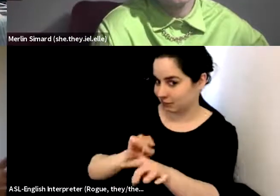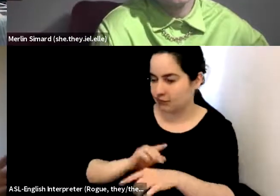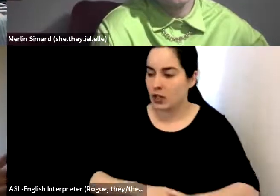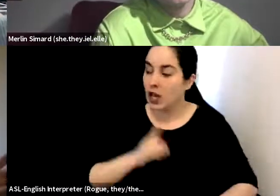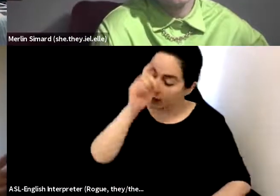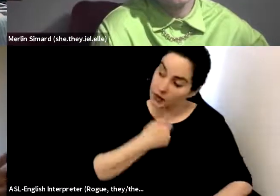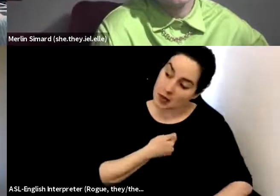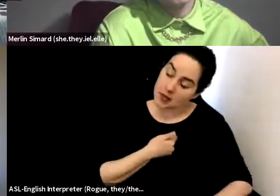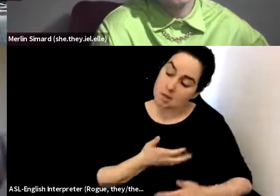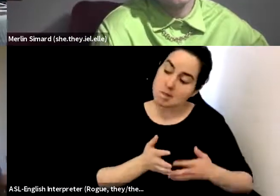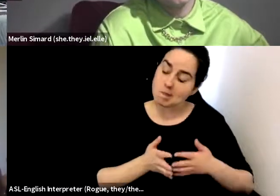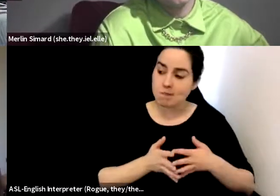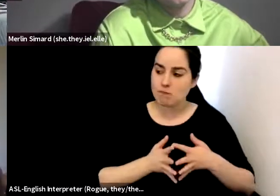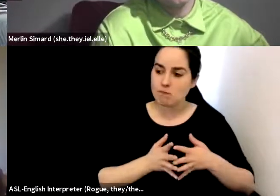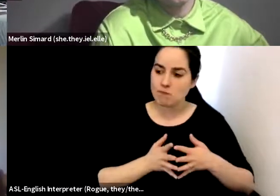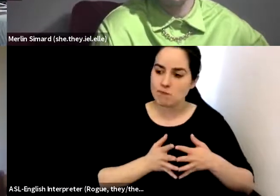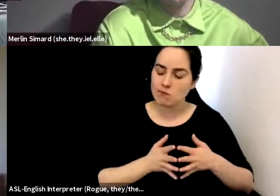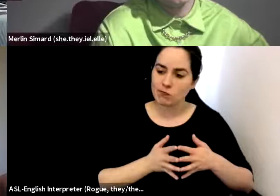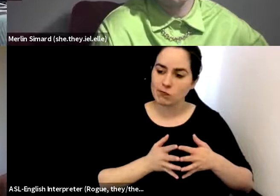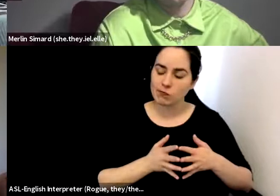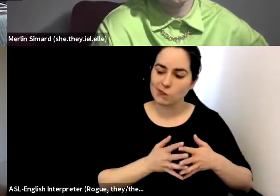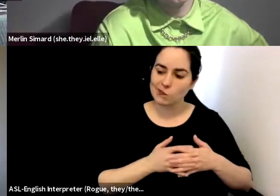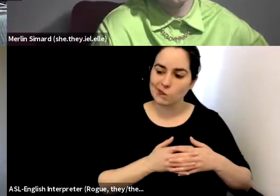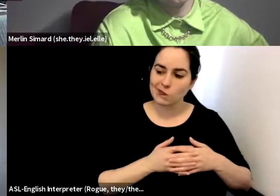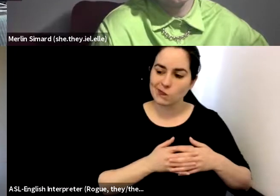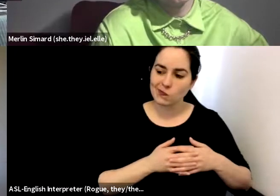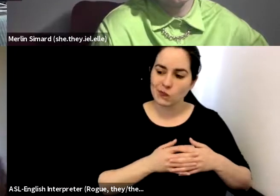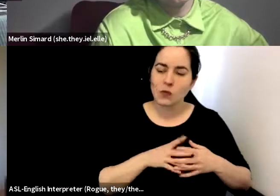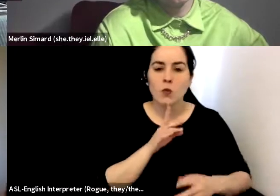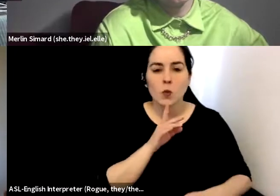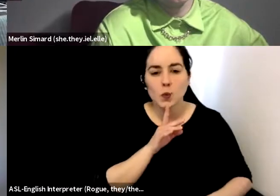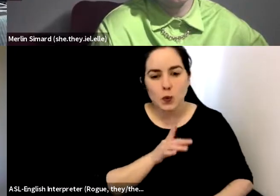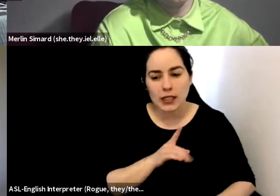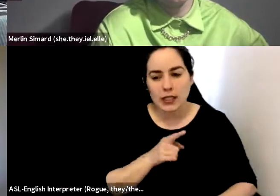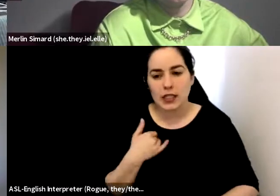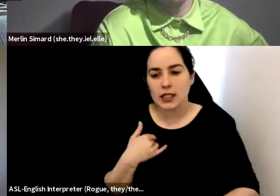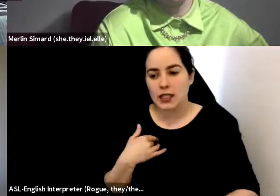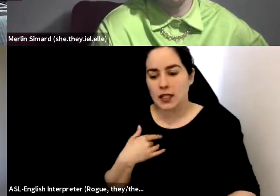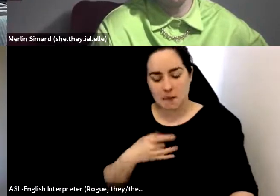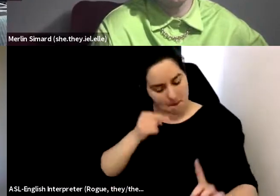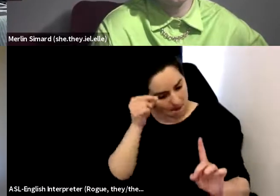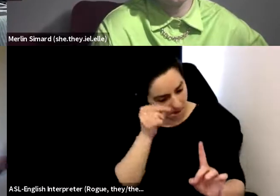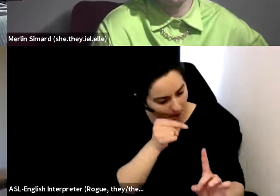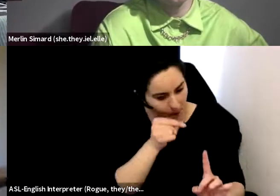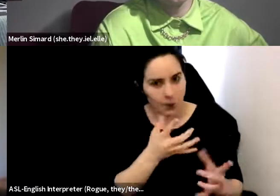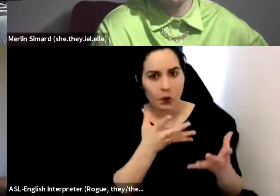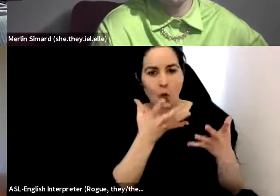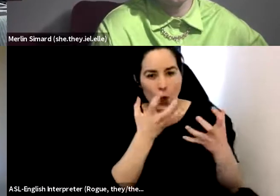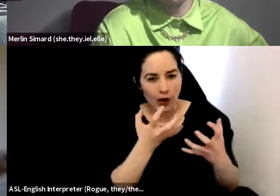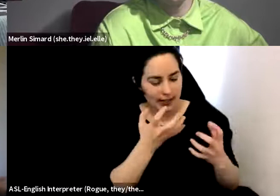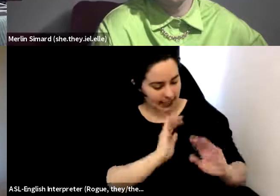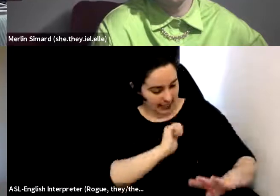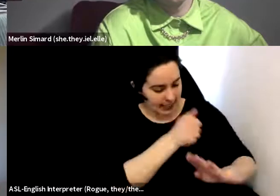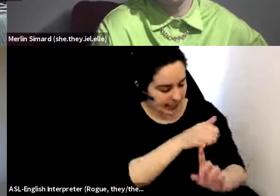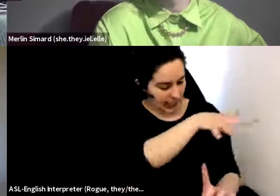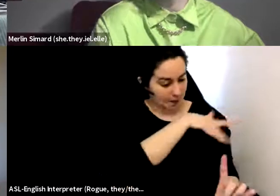to cultivate space in a way that builds agency comes from being in spaces that